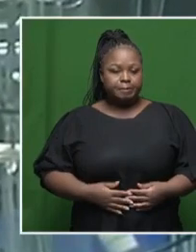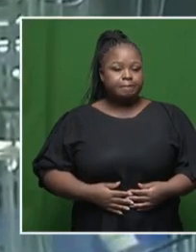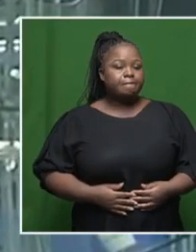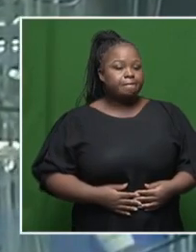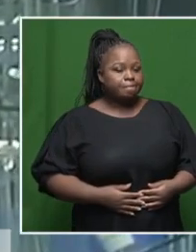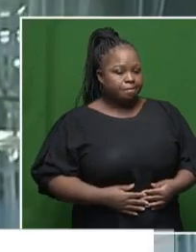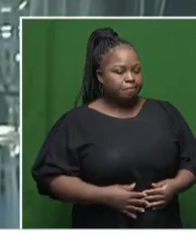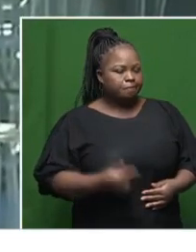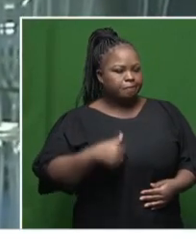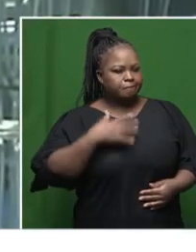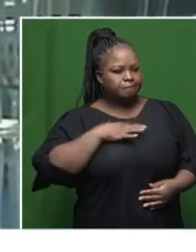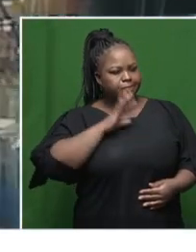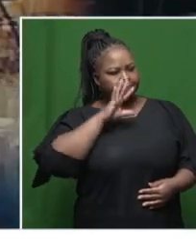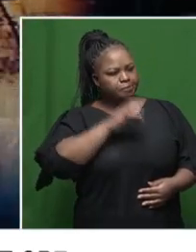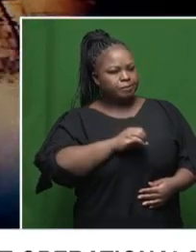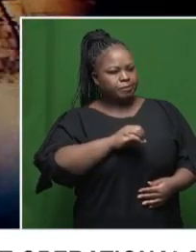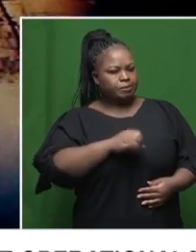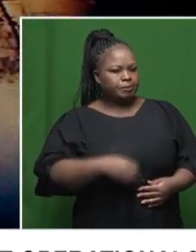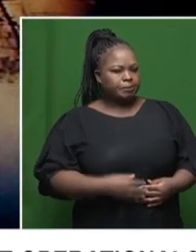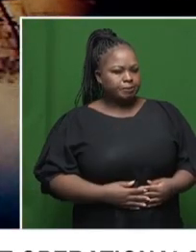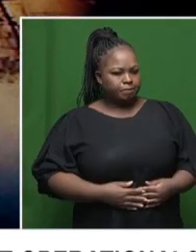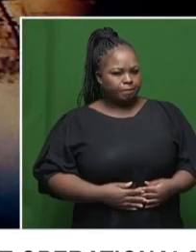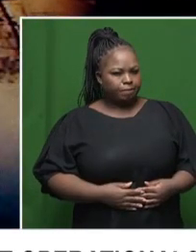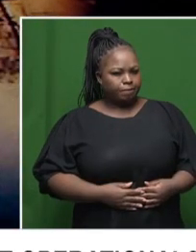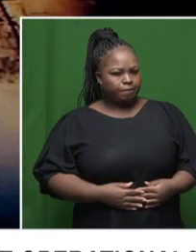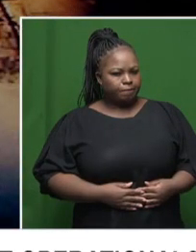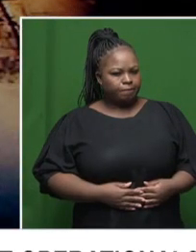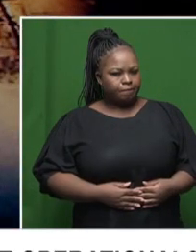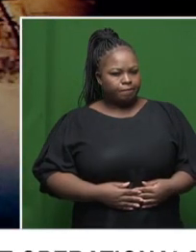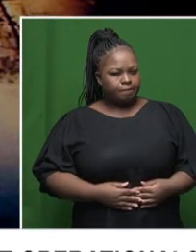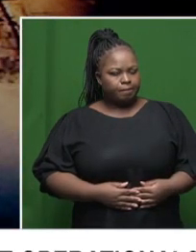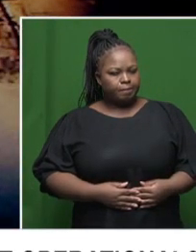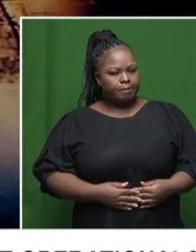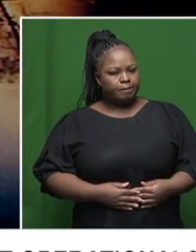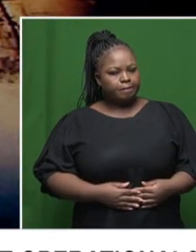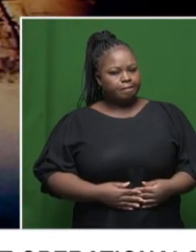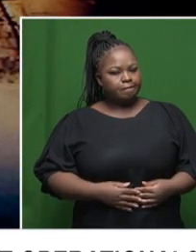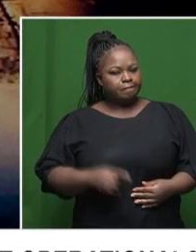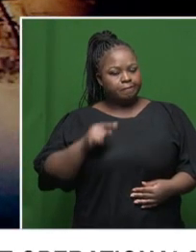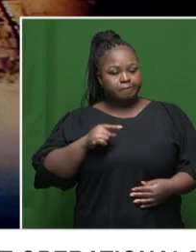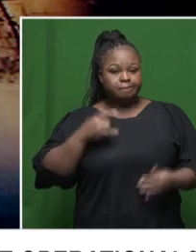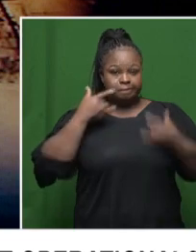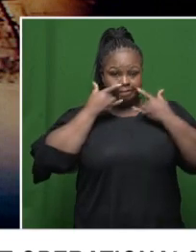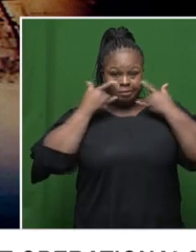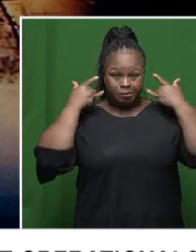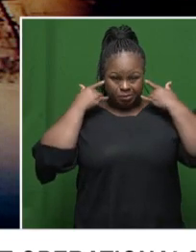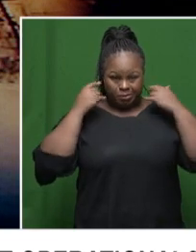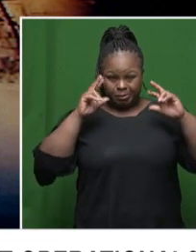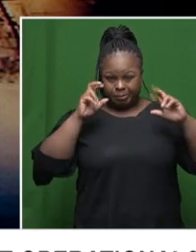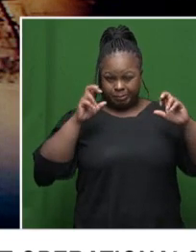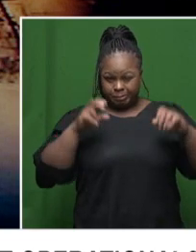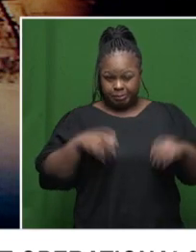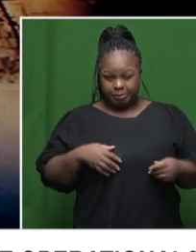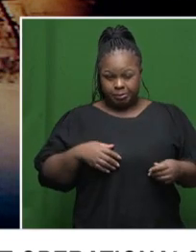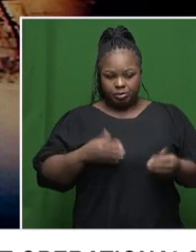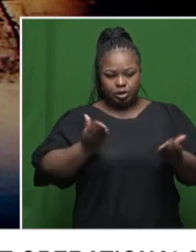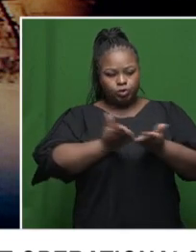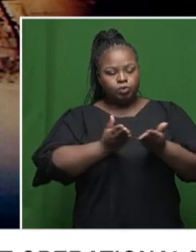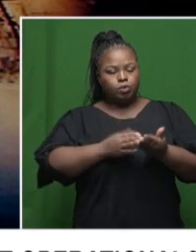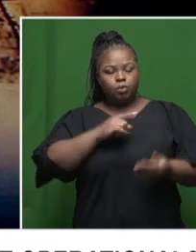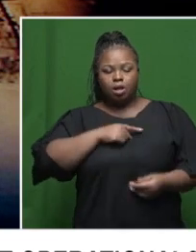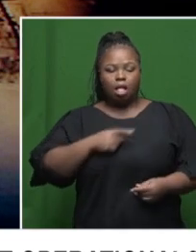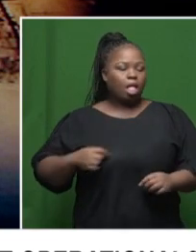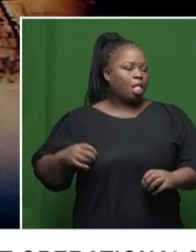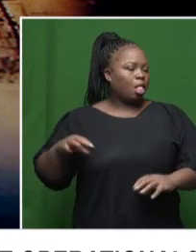I just want to ask you very quickly, and let's put this to rest now, this whole mask thing at schools. There was a lot